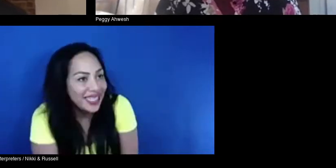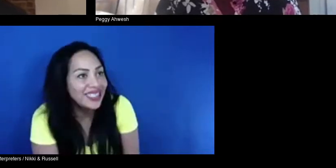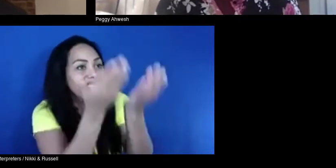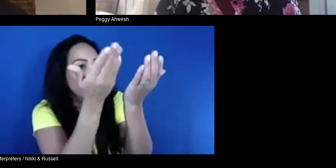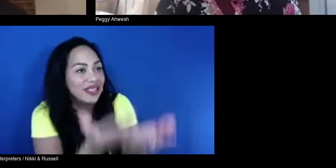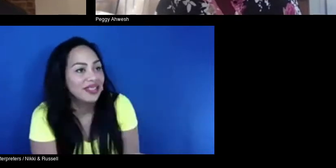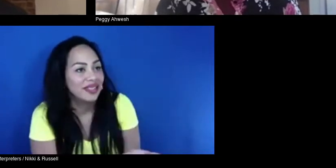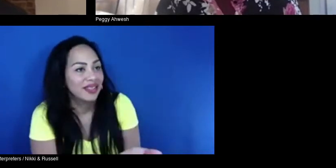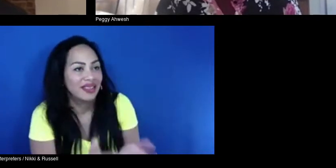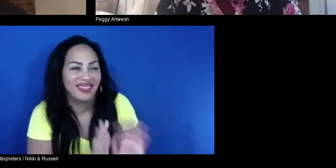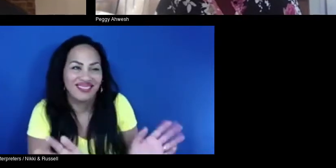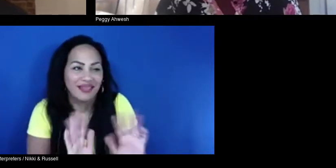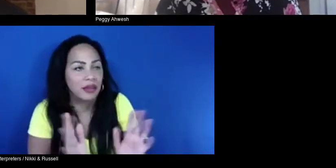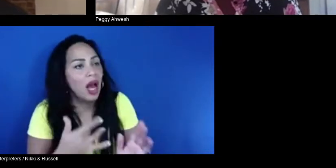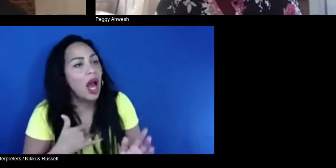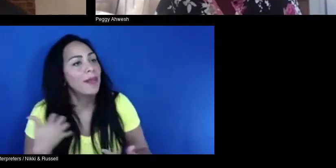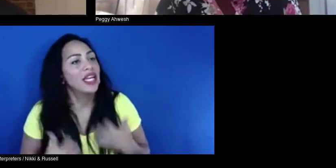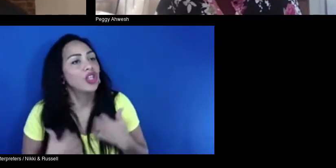And